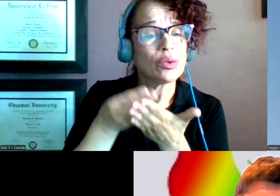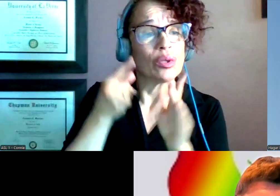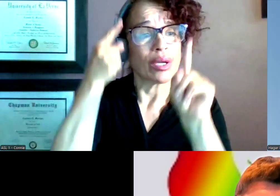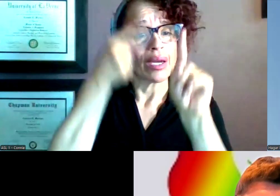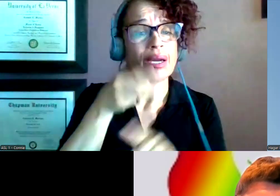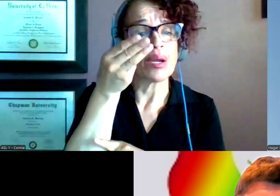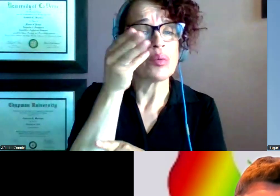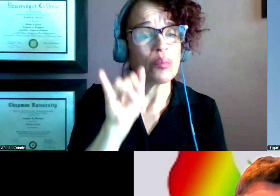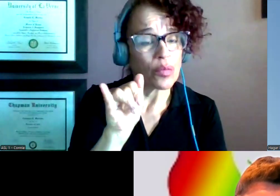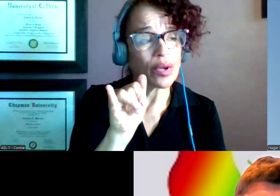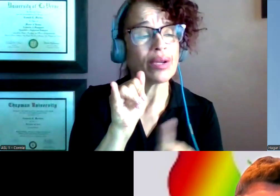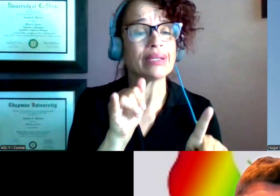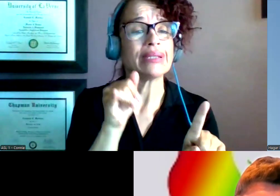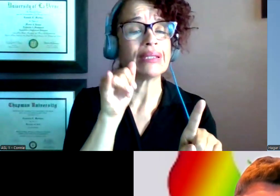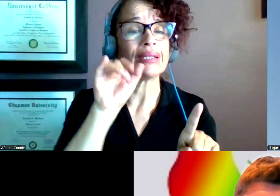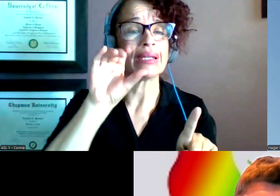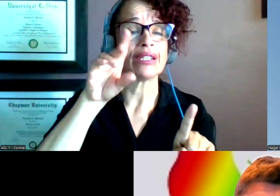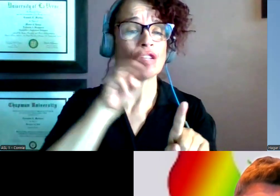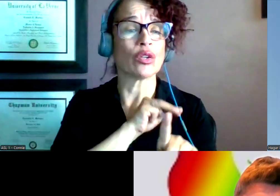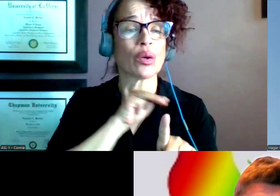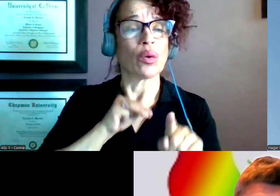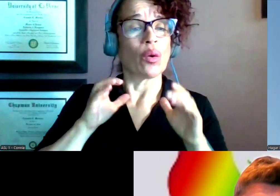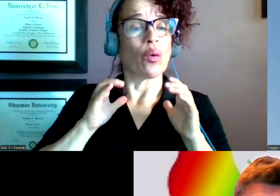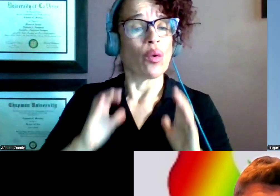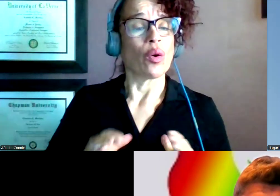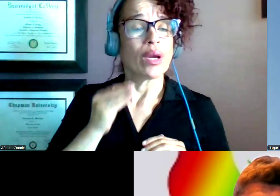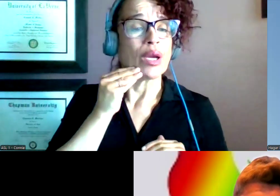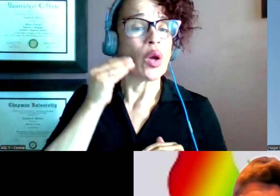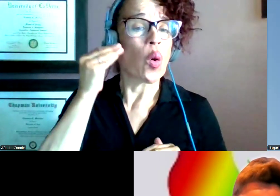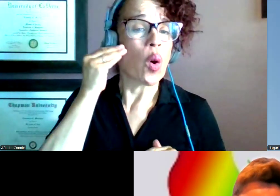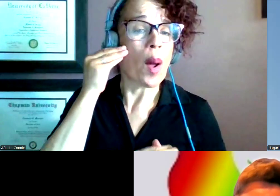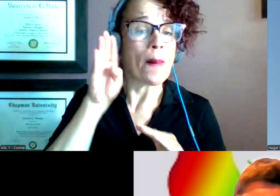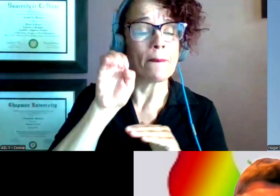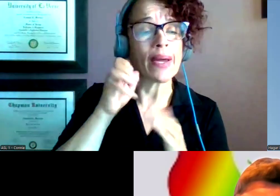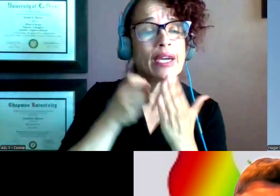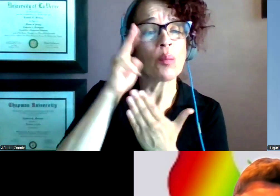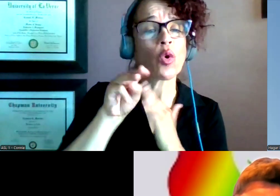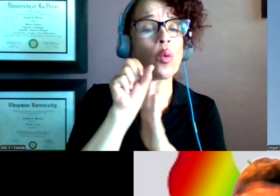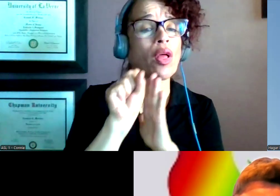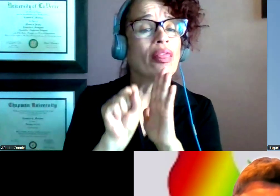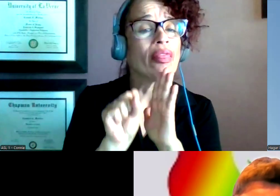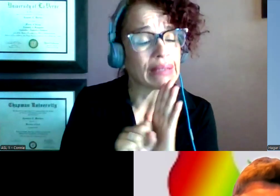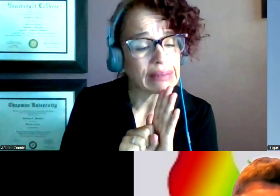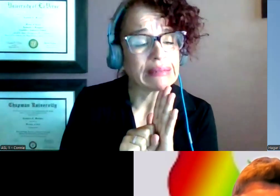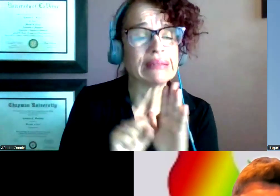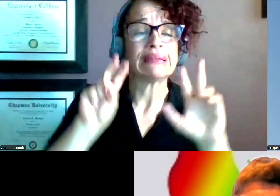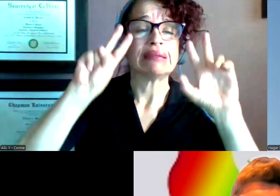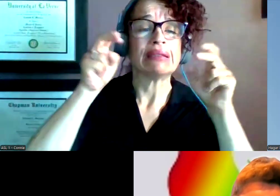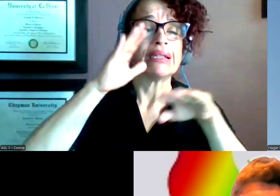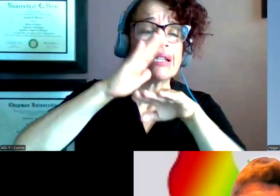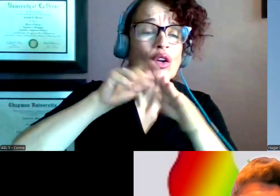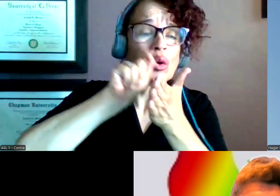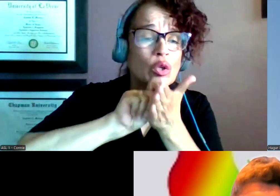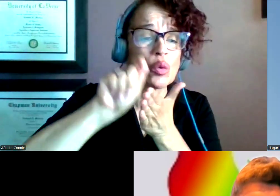in May, DACLAC members, and especially consumers of our home and community-based programs in the state, have tirelessly been calling and